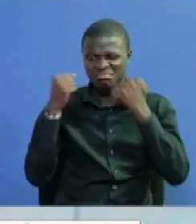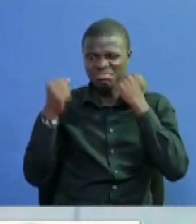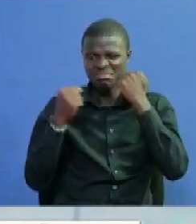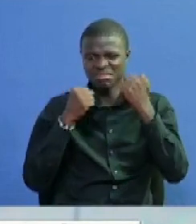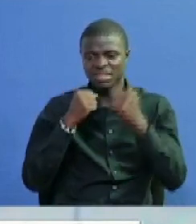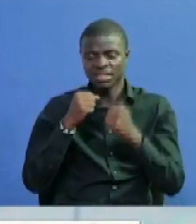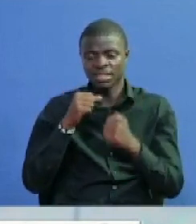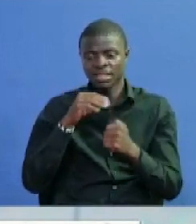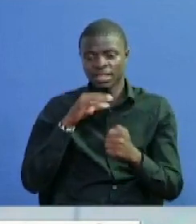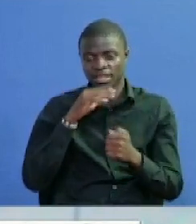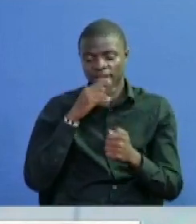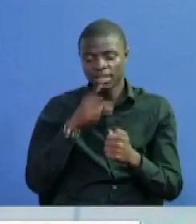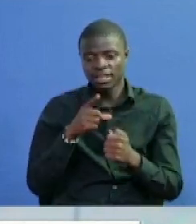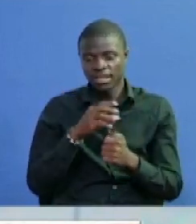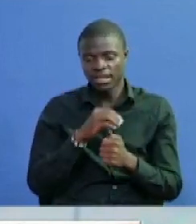his government